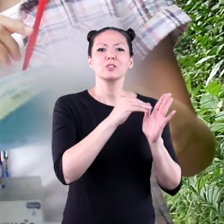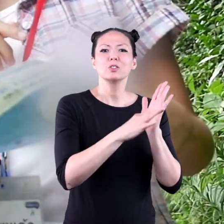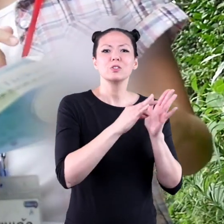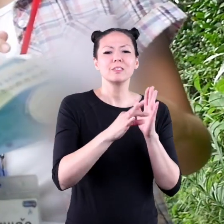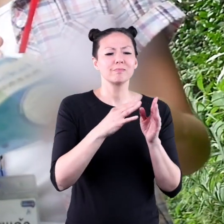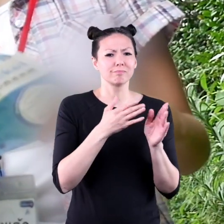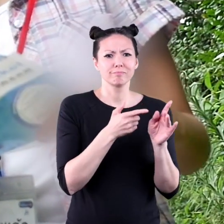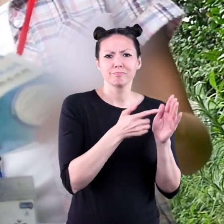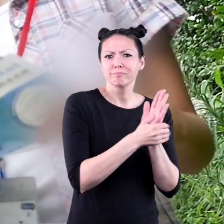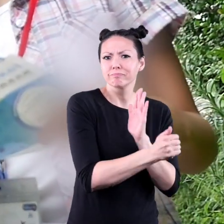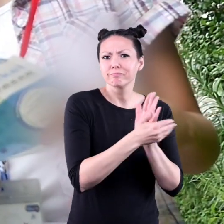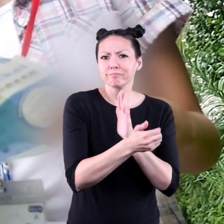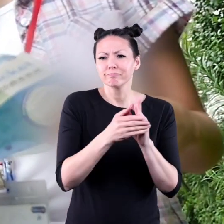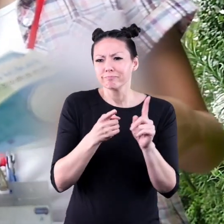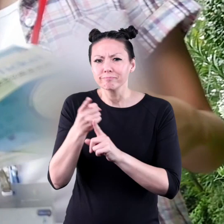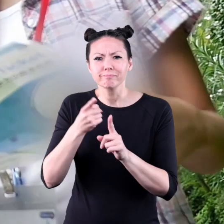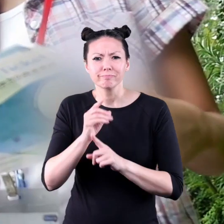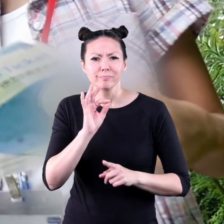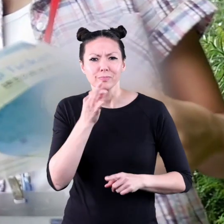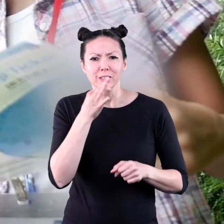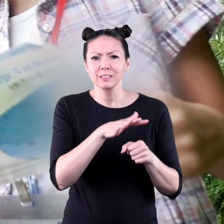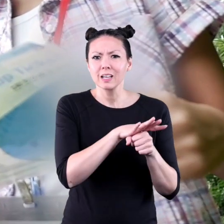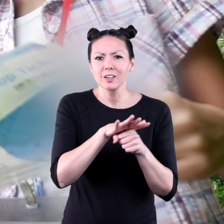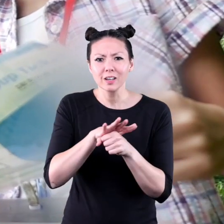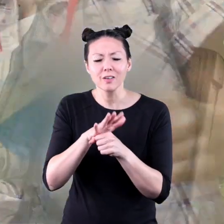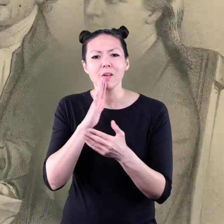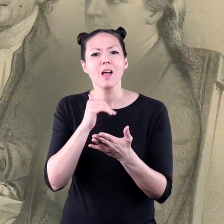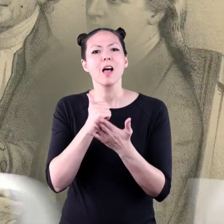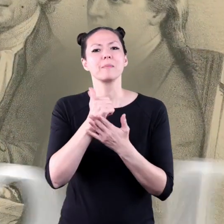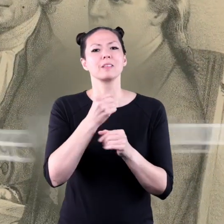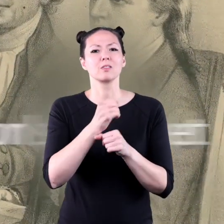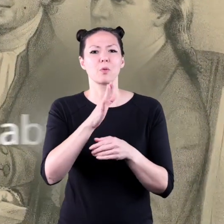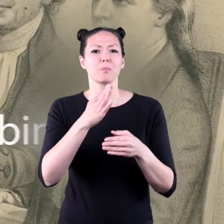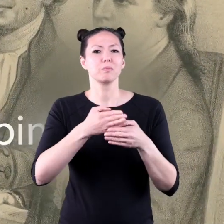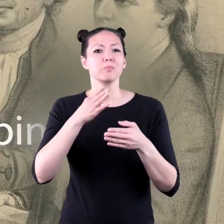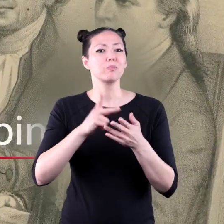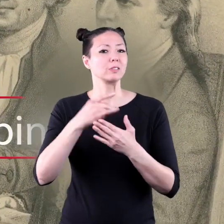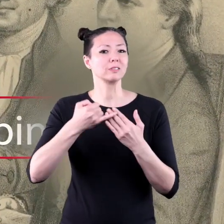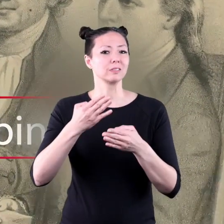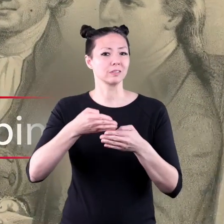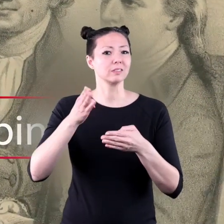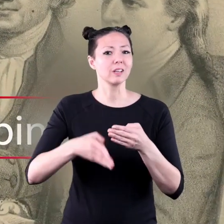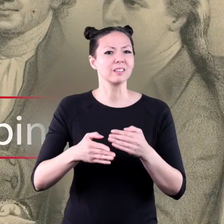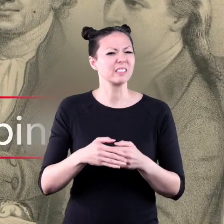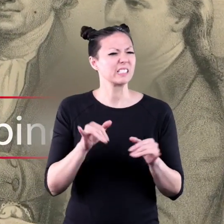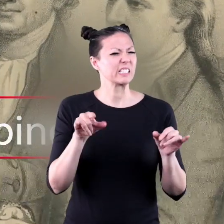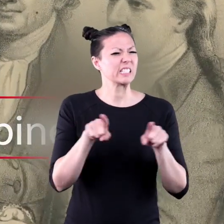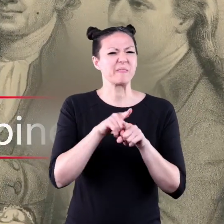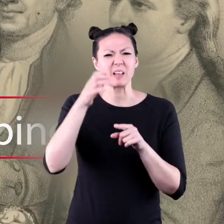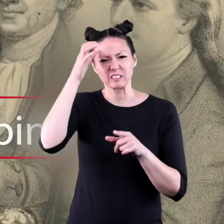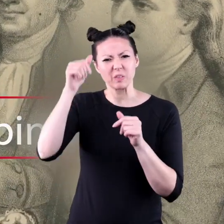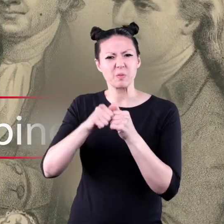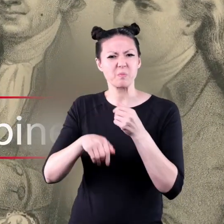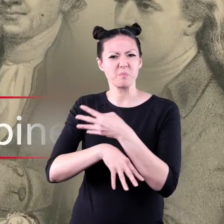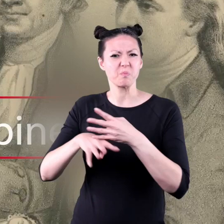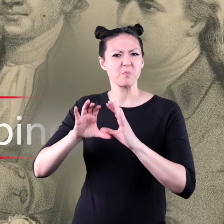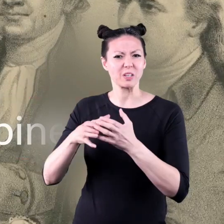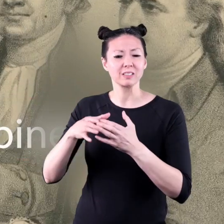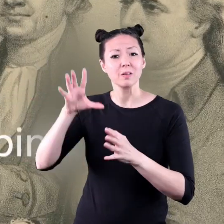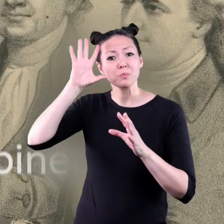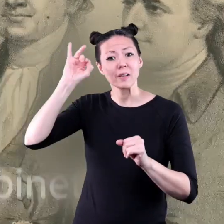and expertise that will help you get your project done. That's exactly what the Cabinet does for the President of the United